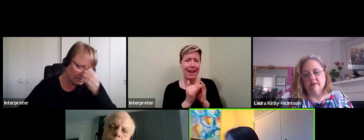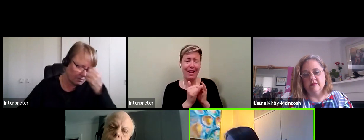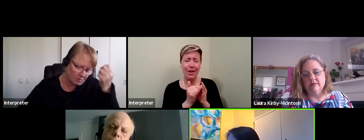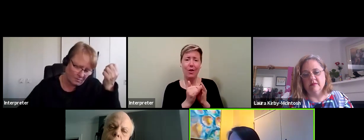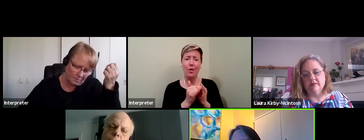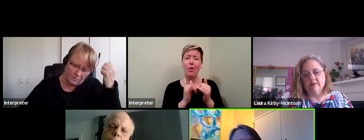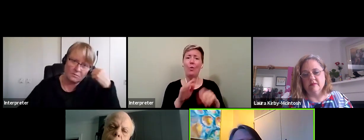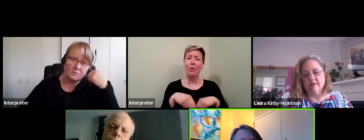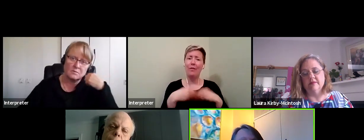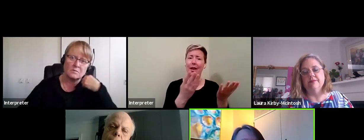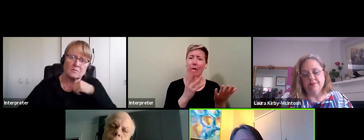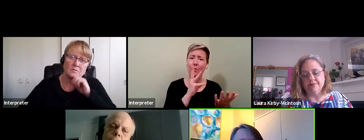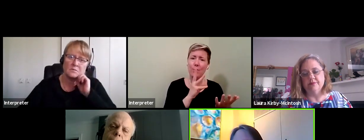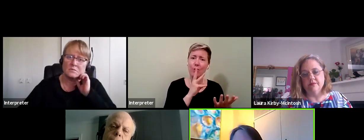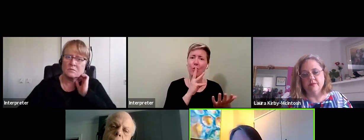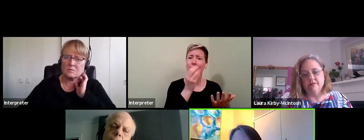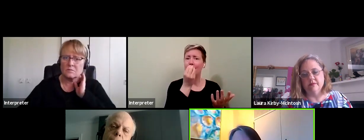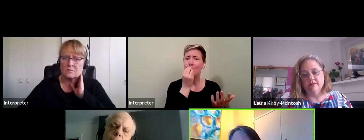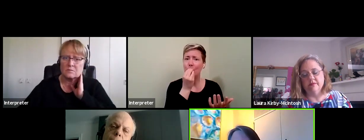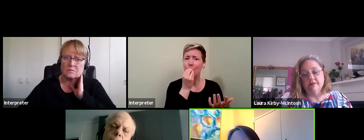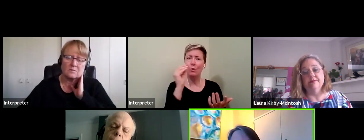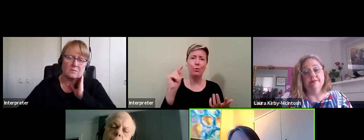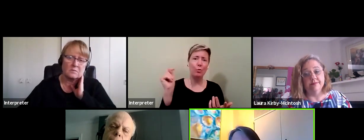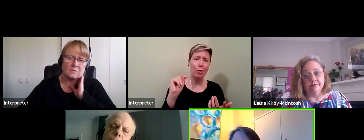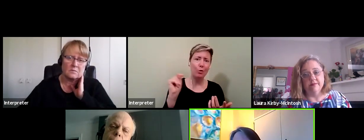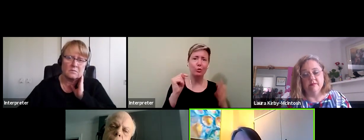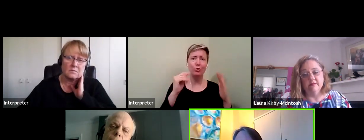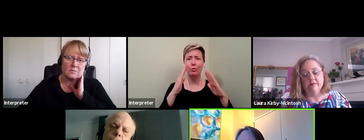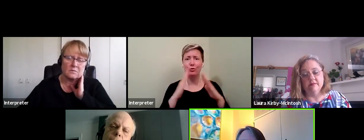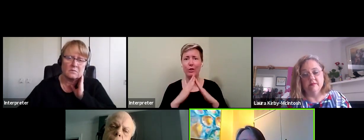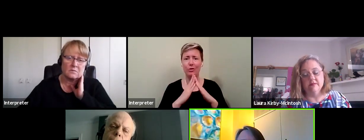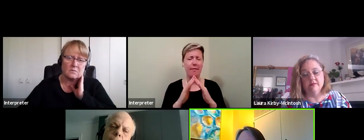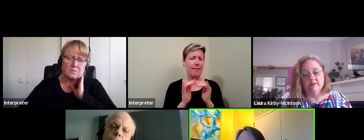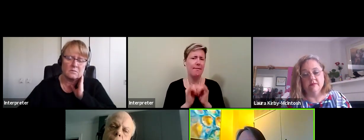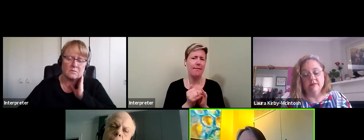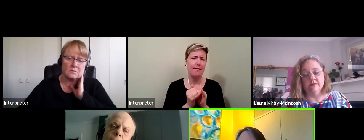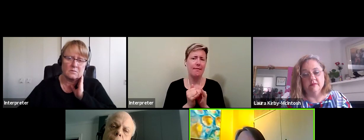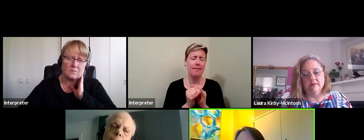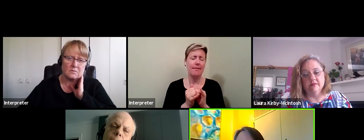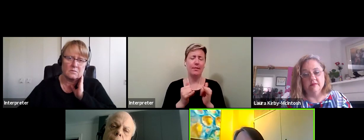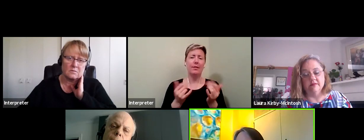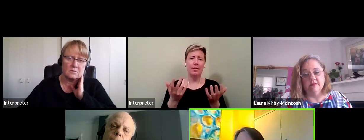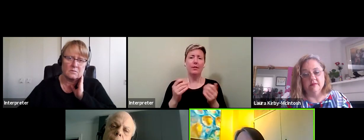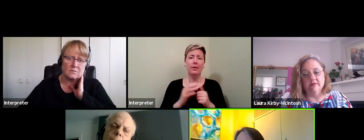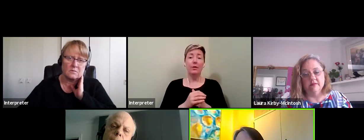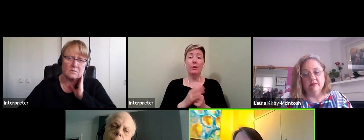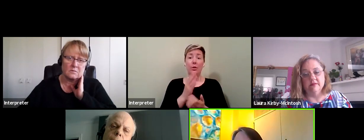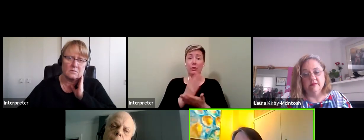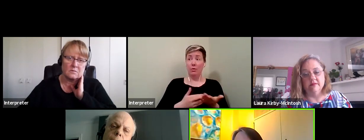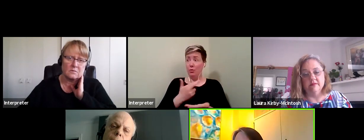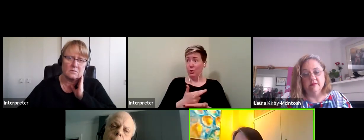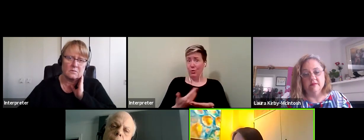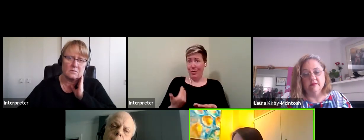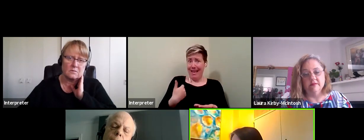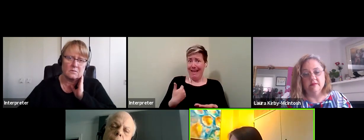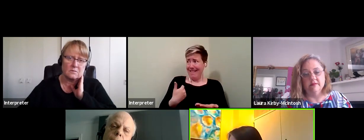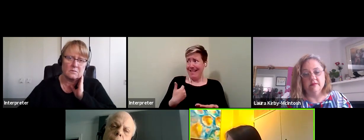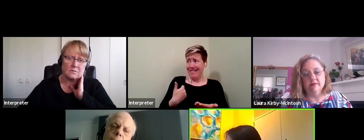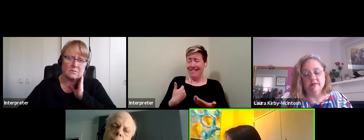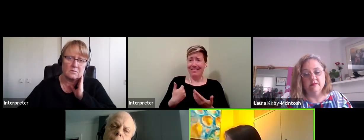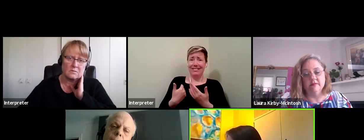water, food, shelter, and washroom facilities? And so I really feel that some of the resources we have now could be redirected to